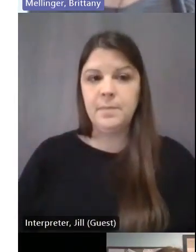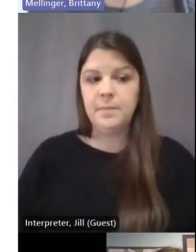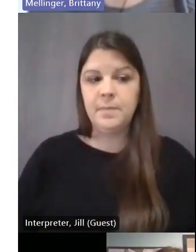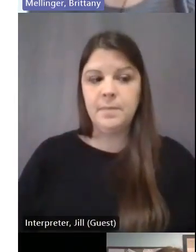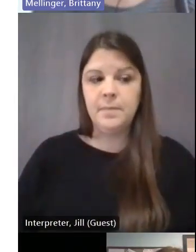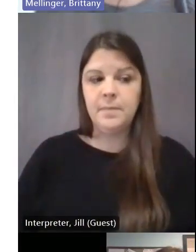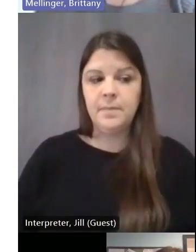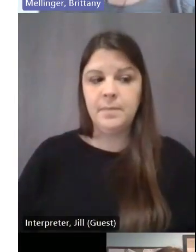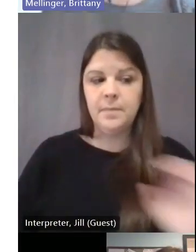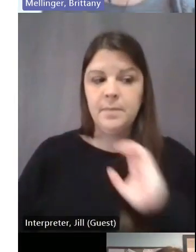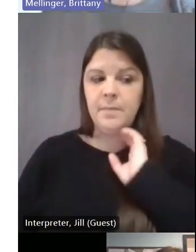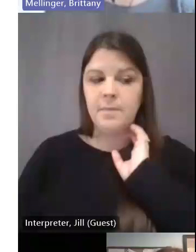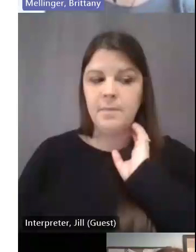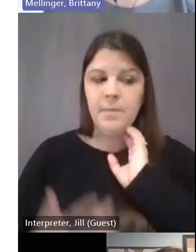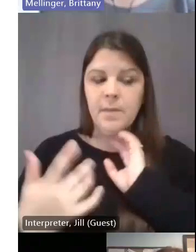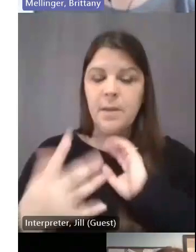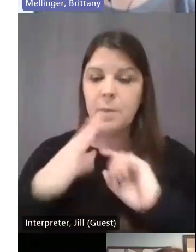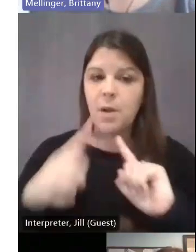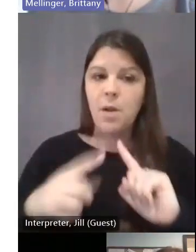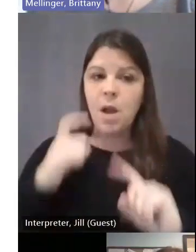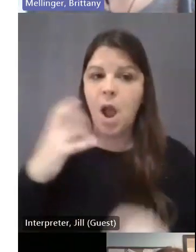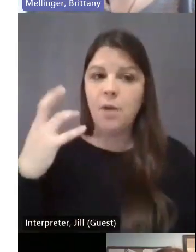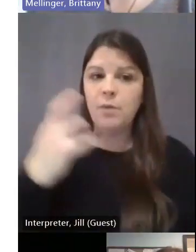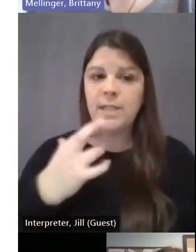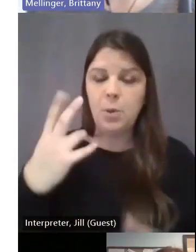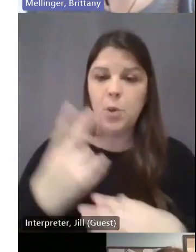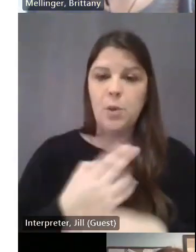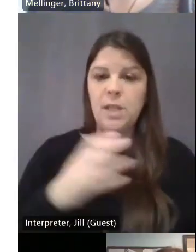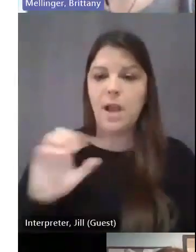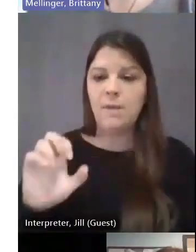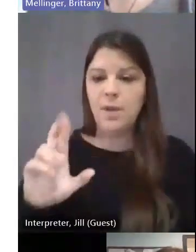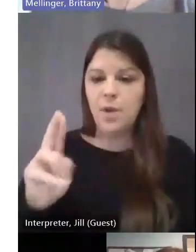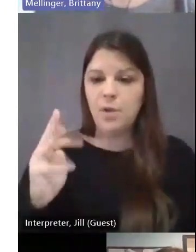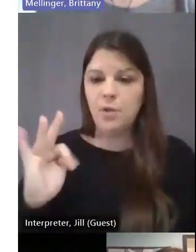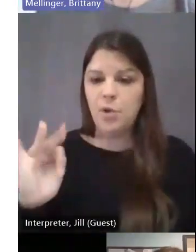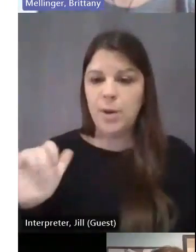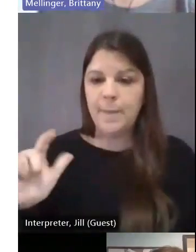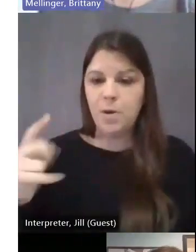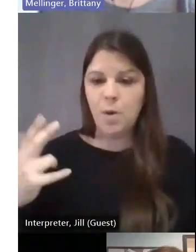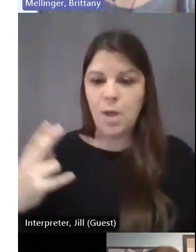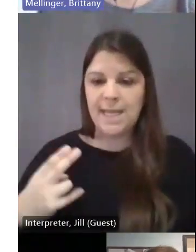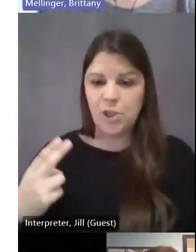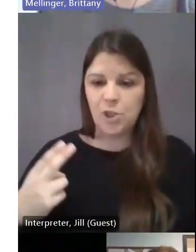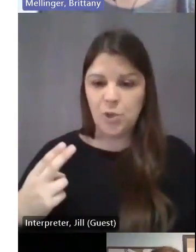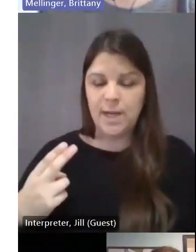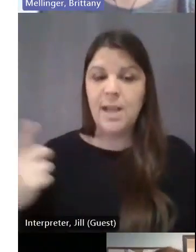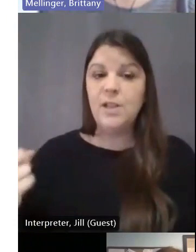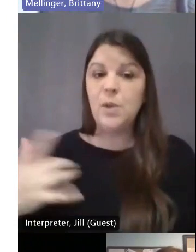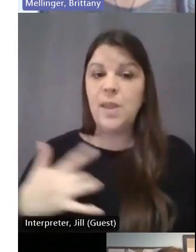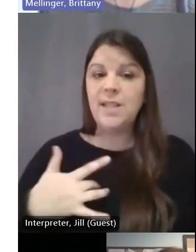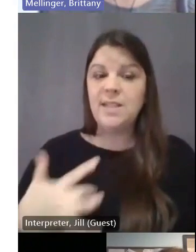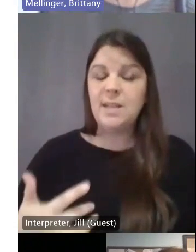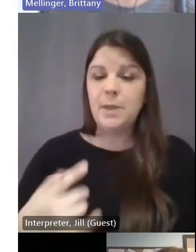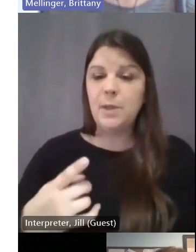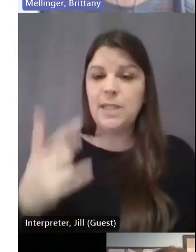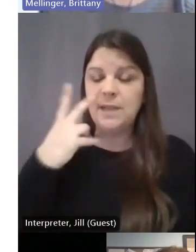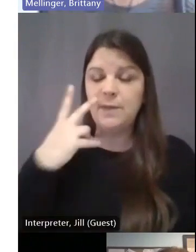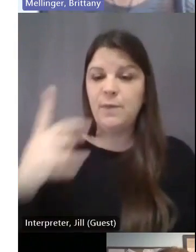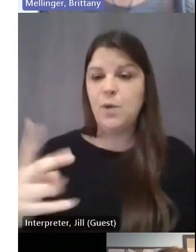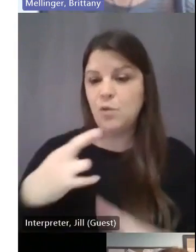All right, next I want to touch on unreasonable use of criminal history. So this is something that we often see in